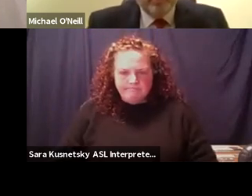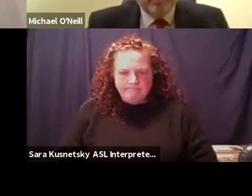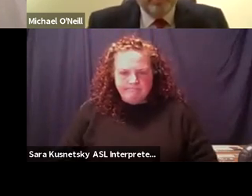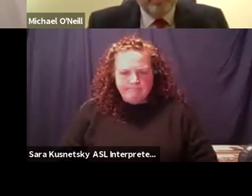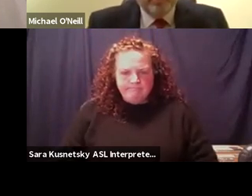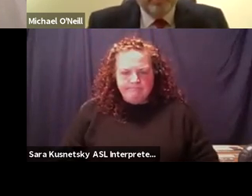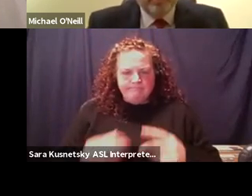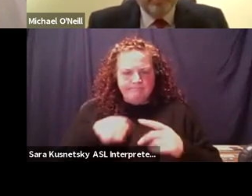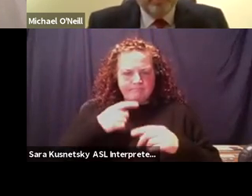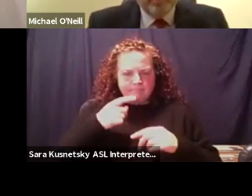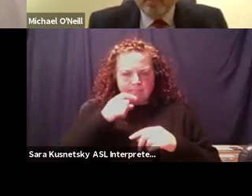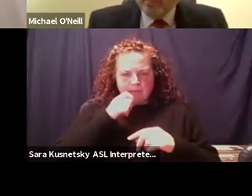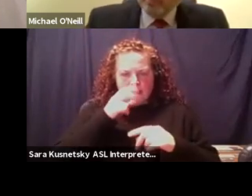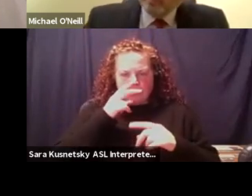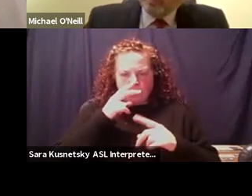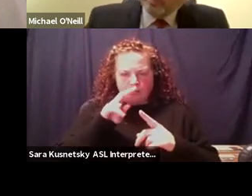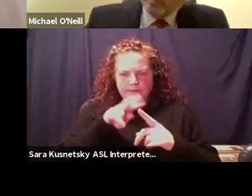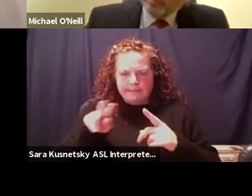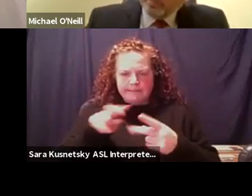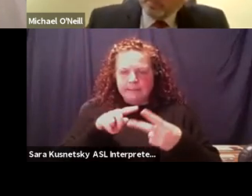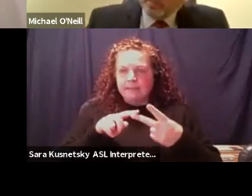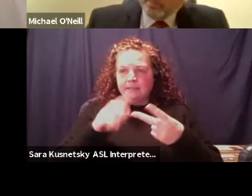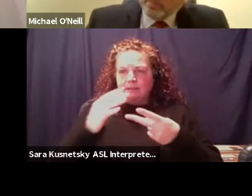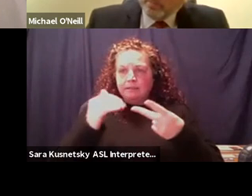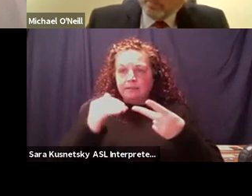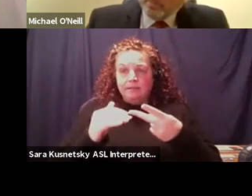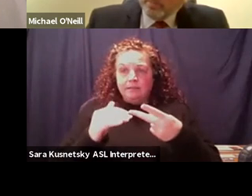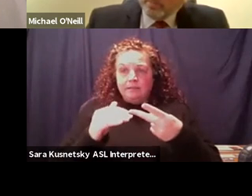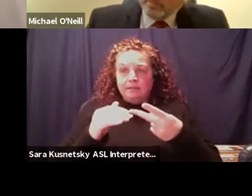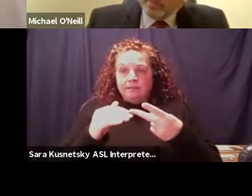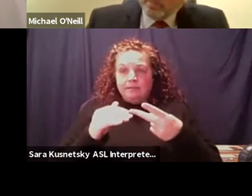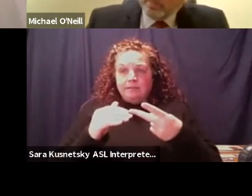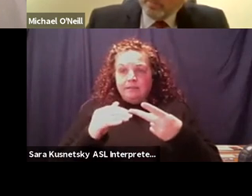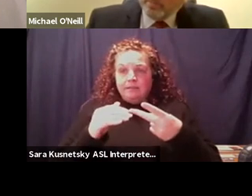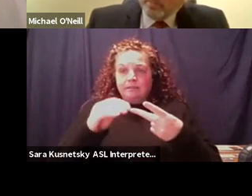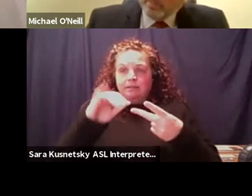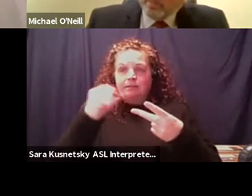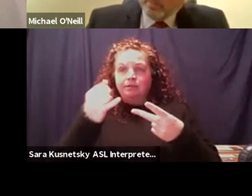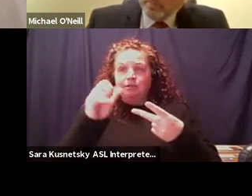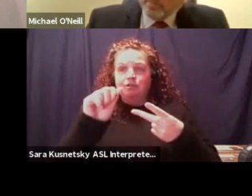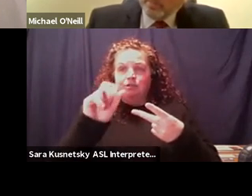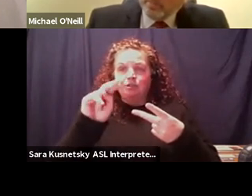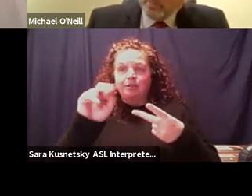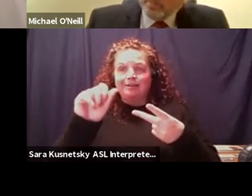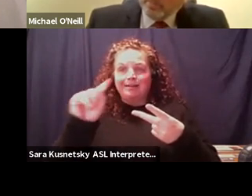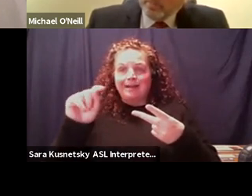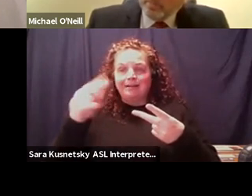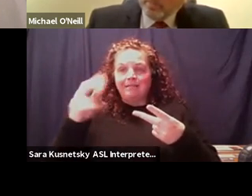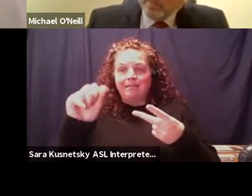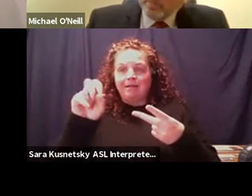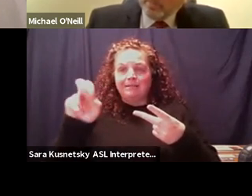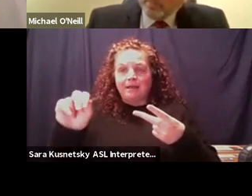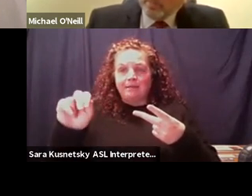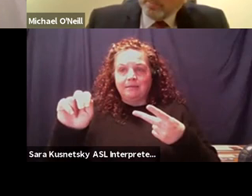Sorry, I'm not seeing Monique. Jeanette Hassan is our next speaker. She'll be followed by Robin Gomez.